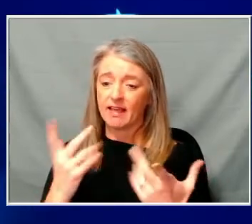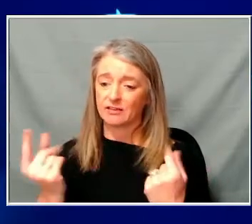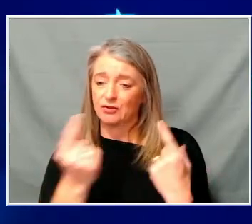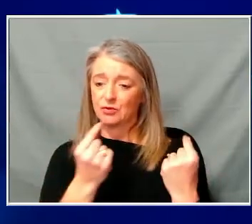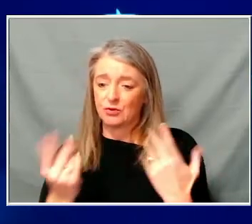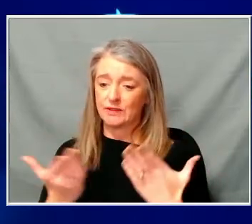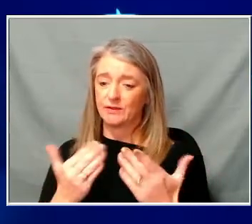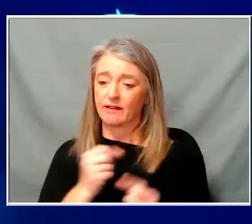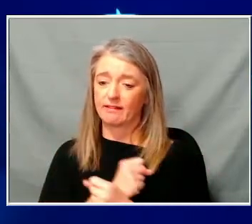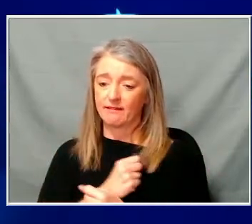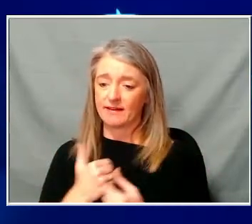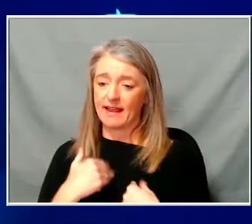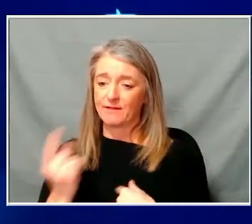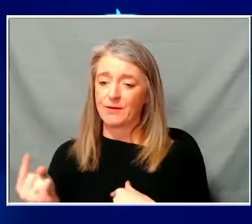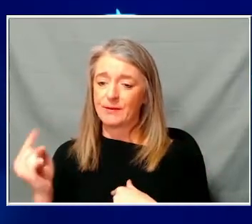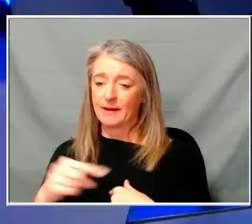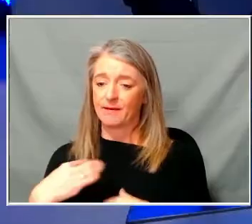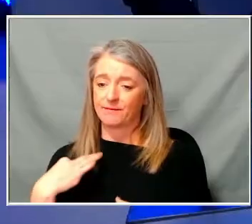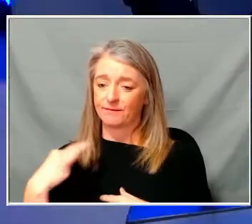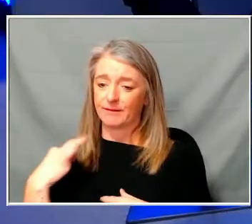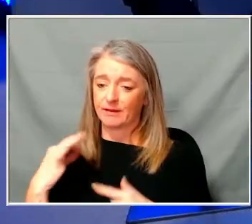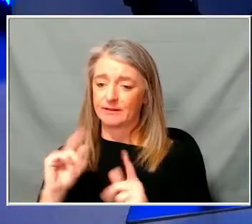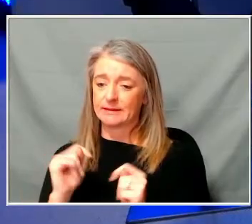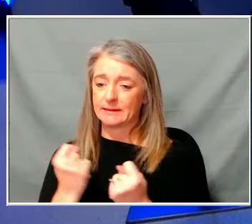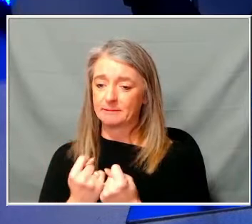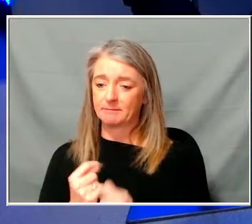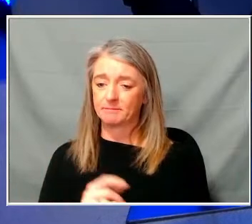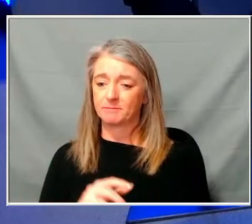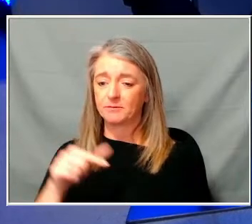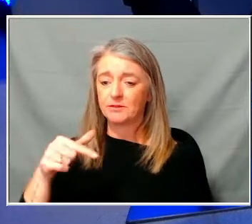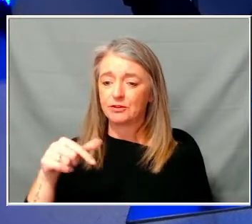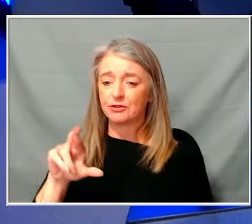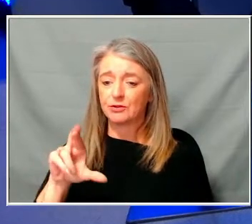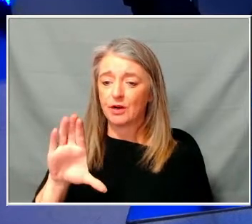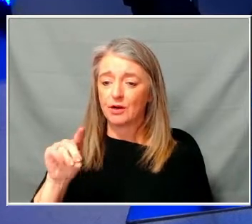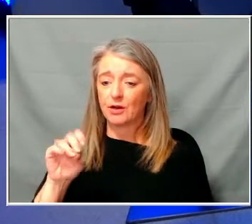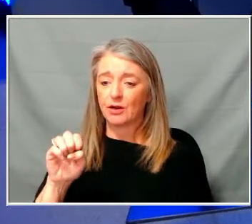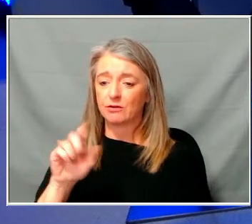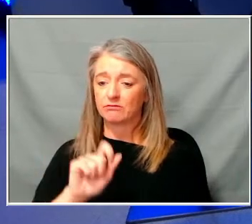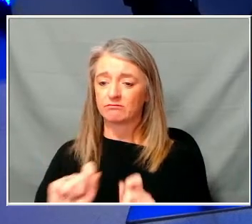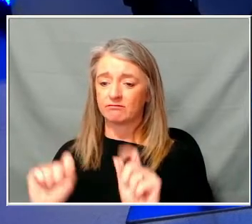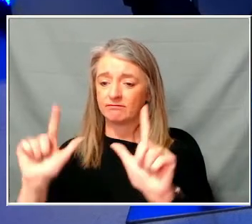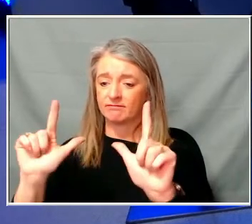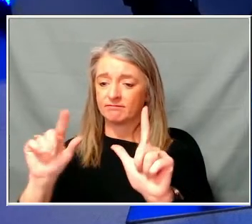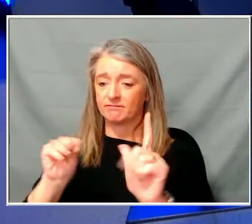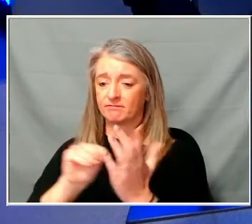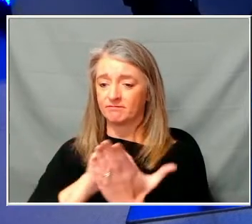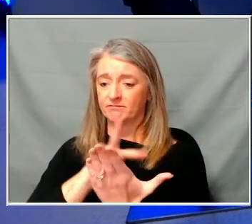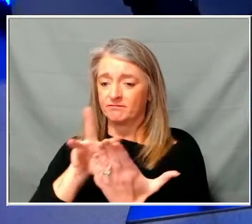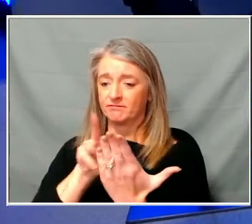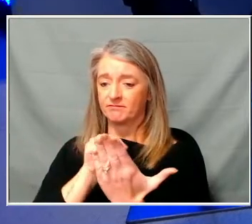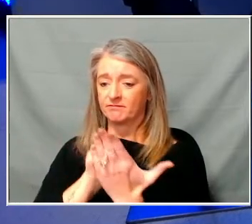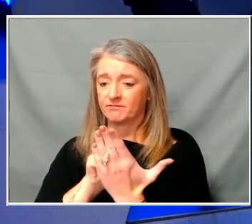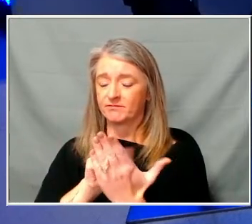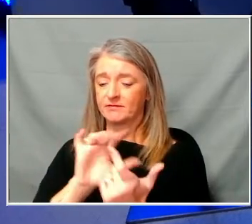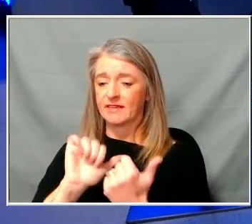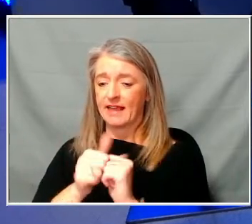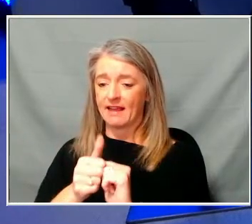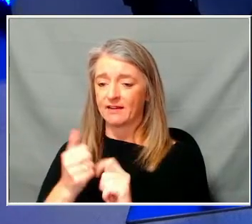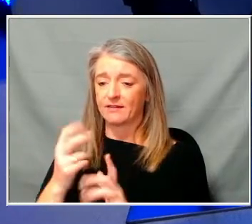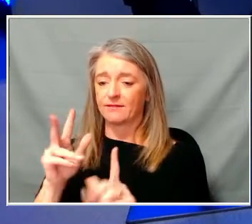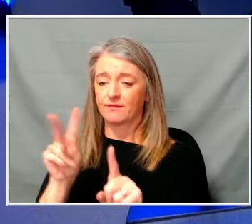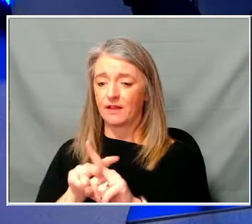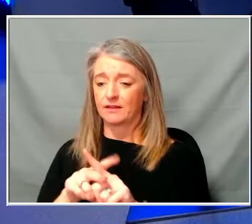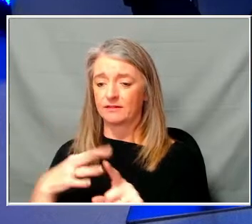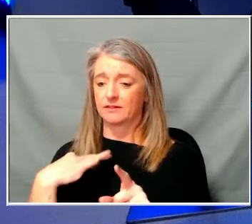love to have you be part of our team. Let's put that QR code back up if we can for folks who want to click on that and find out more about how to volunteer here